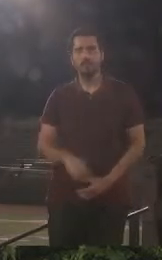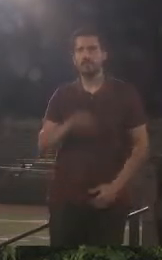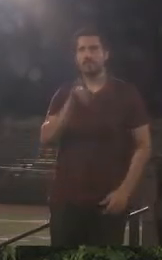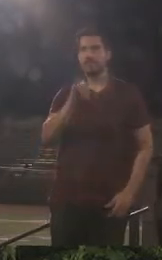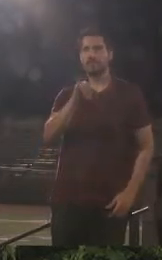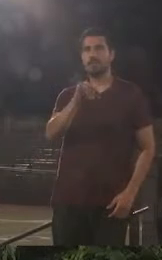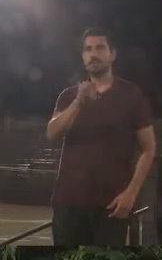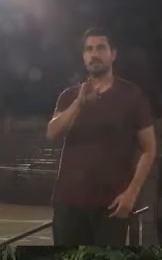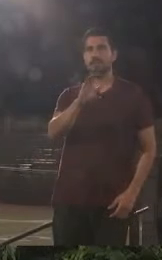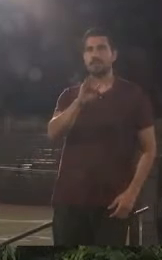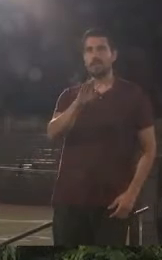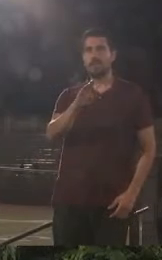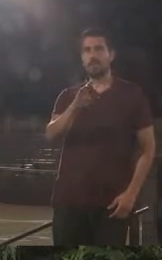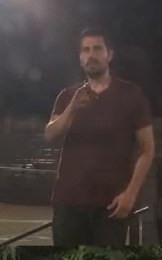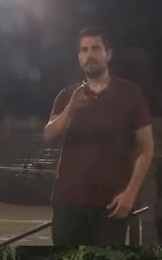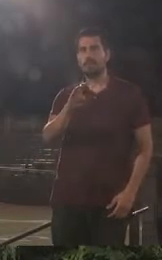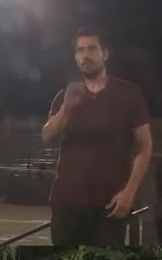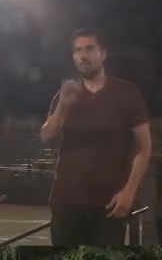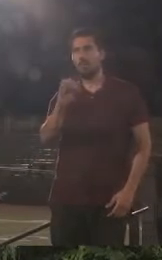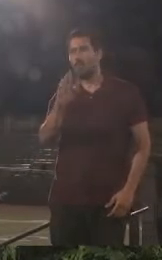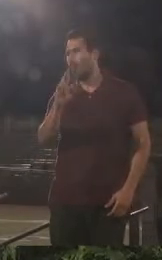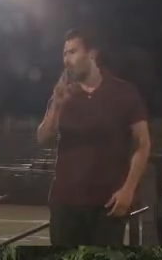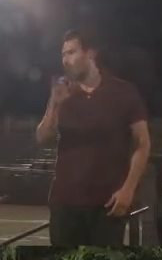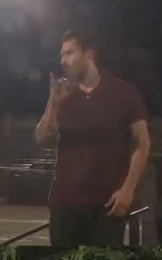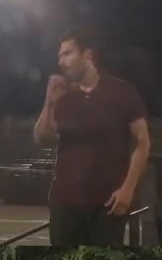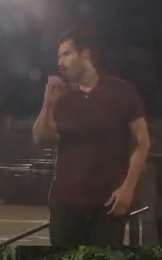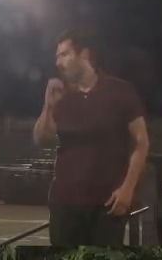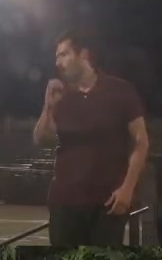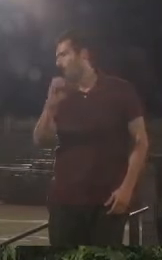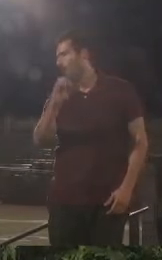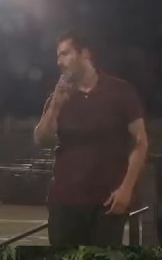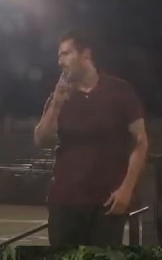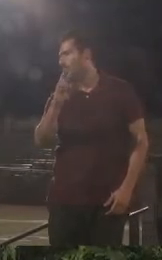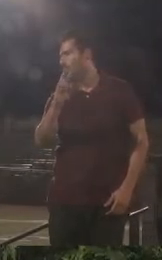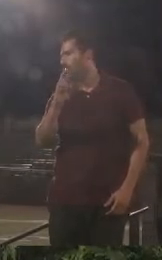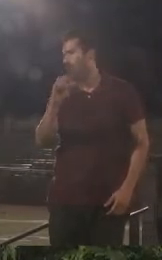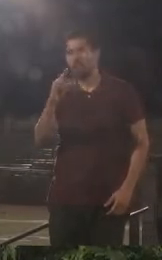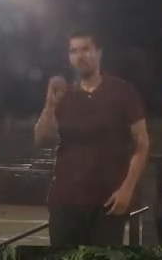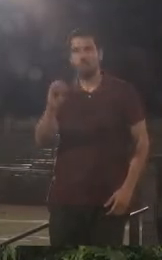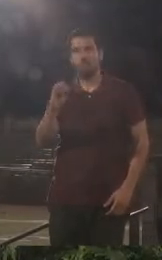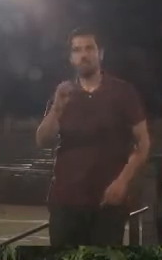Jacob Rogelio Ovalle will be attending St. Philip's College.